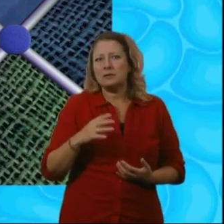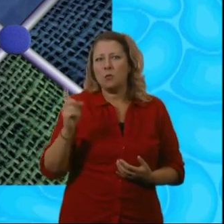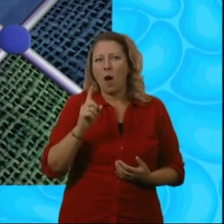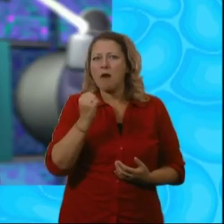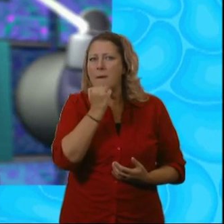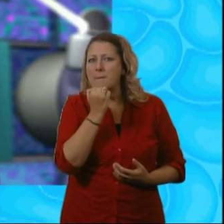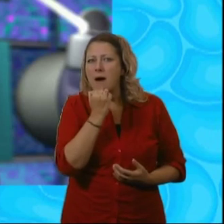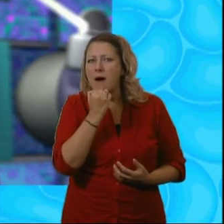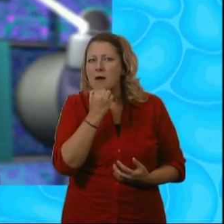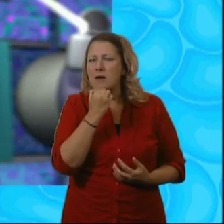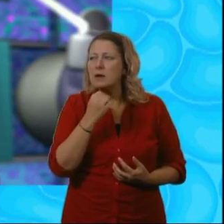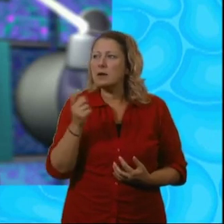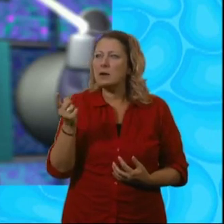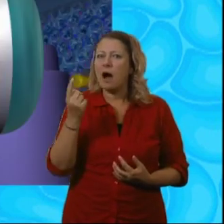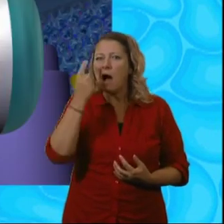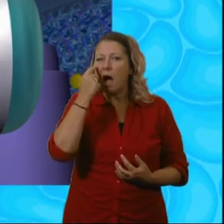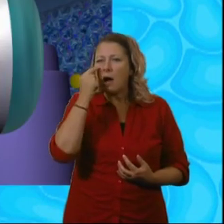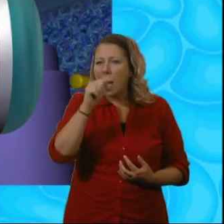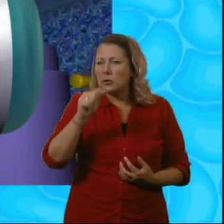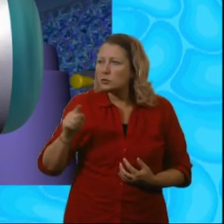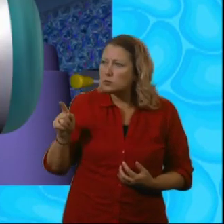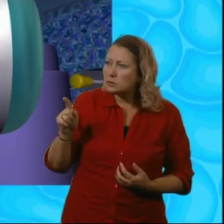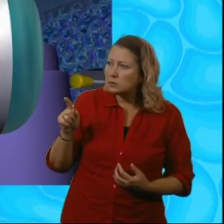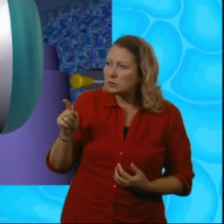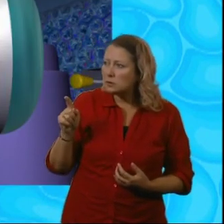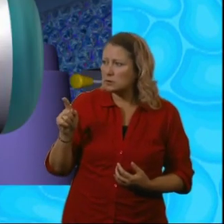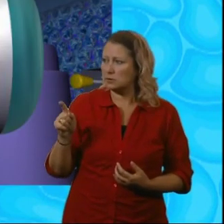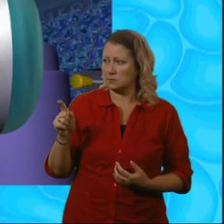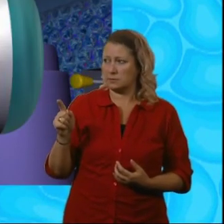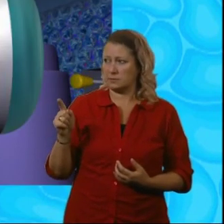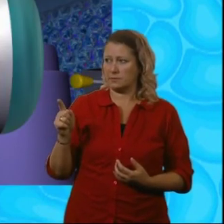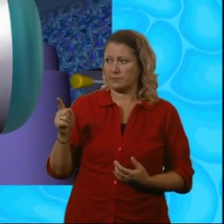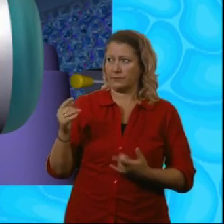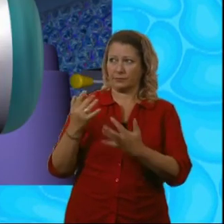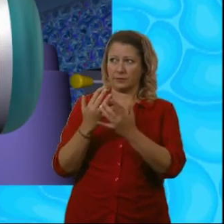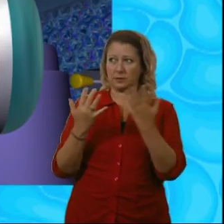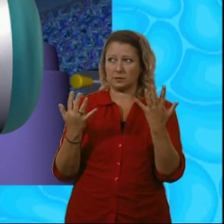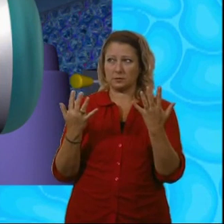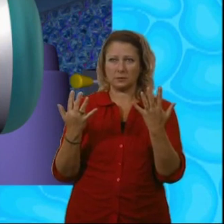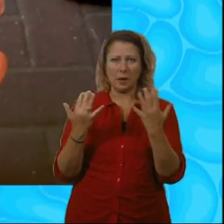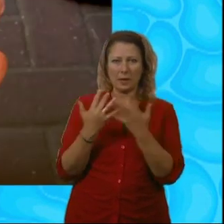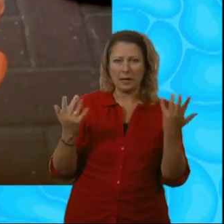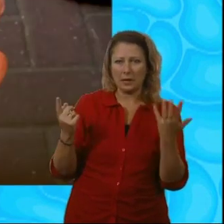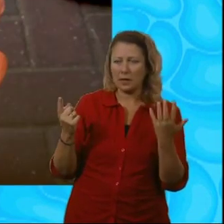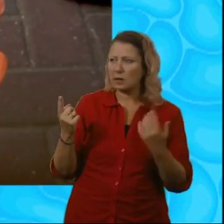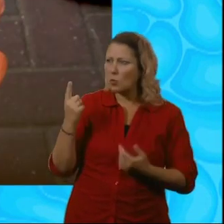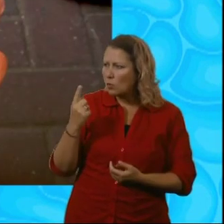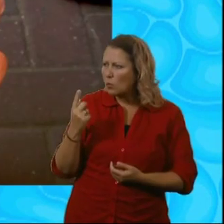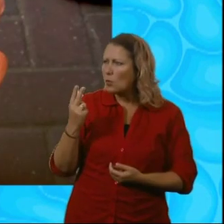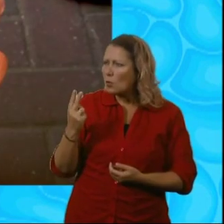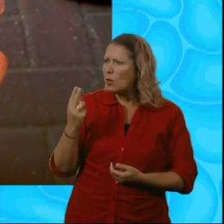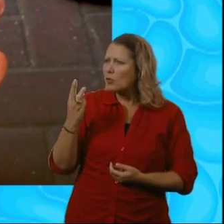things. Well, let's count them. That's when there were only a few fingers. How many's that? One,